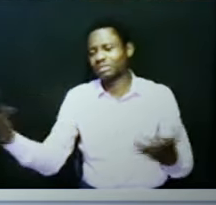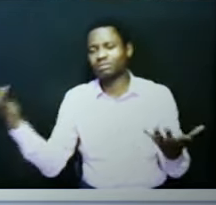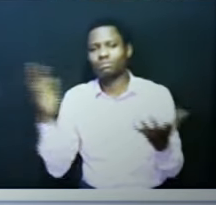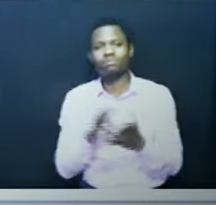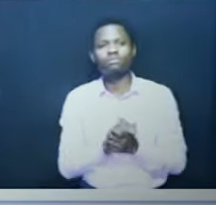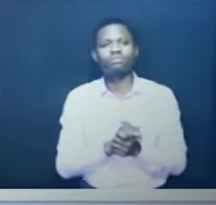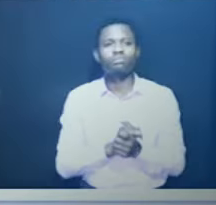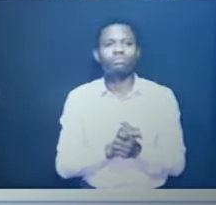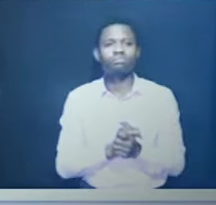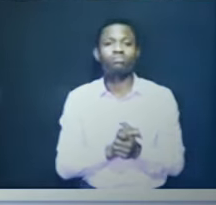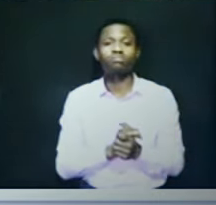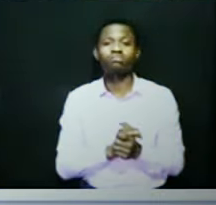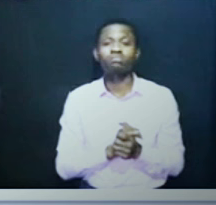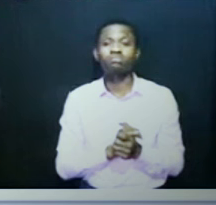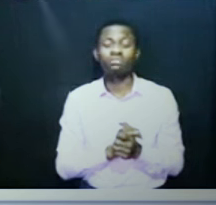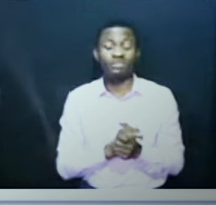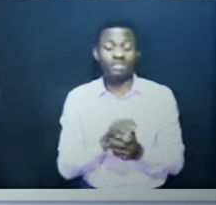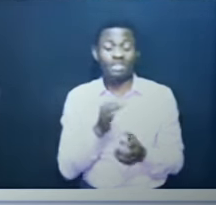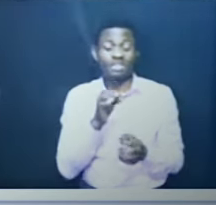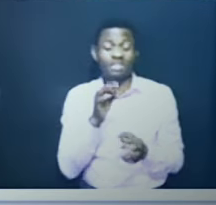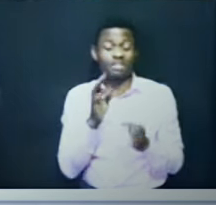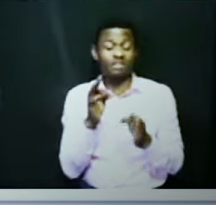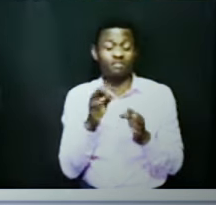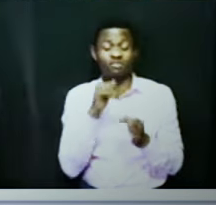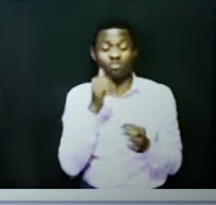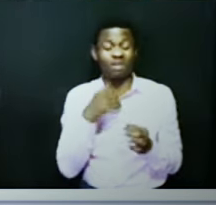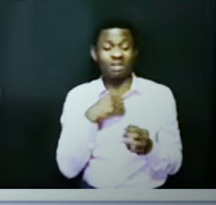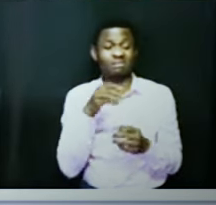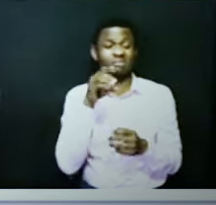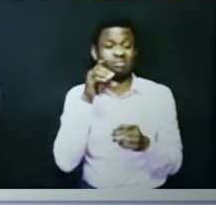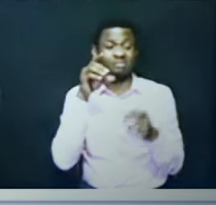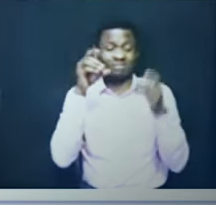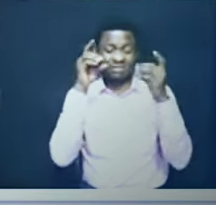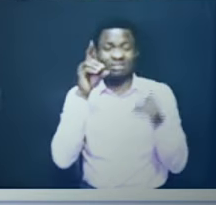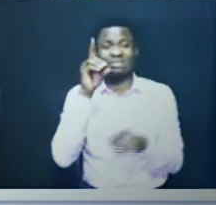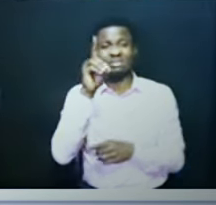Now, without diligence, you don't achieve much.